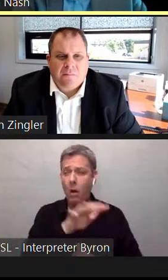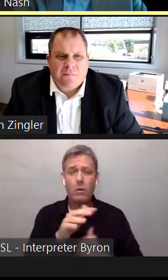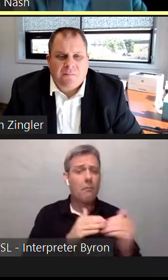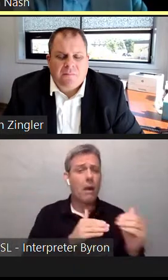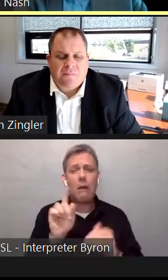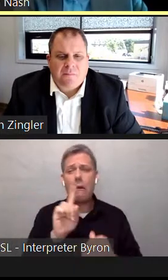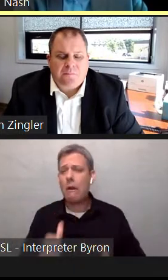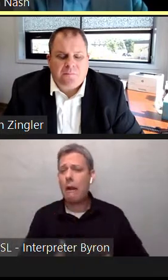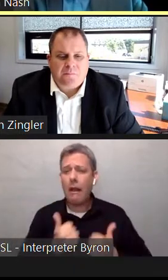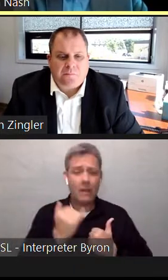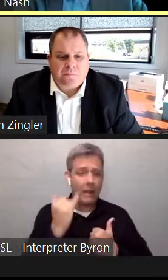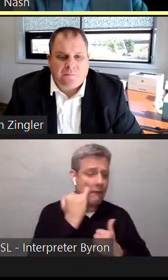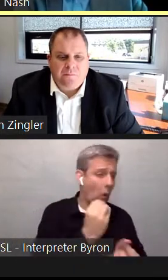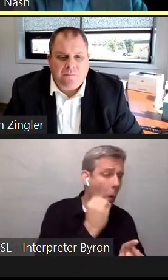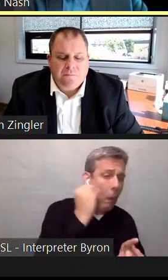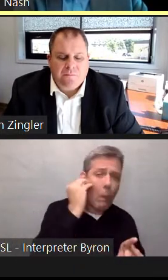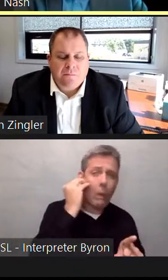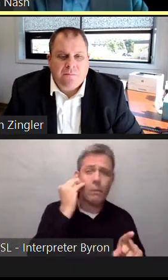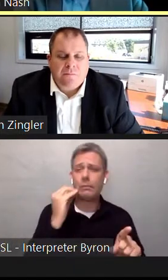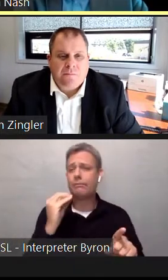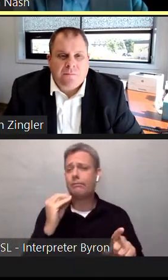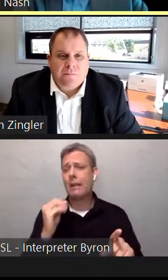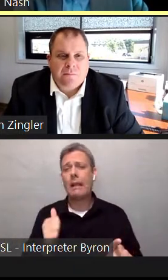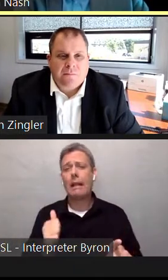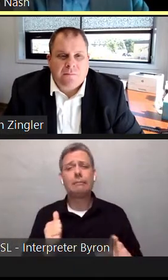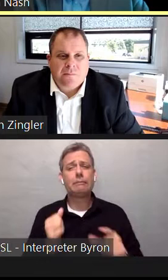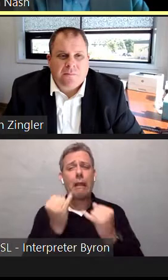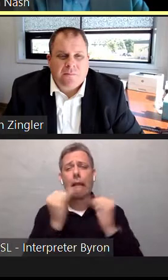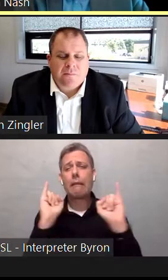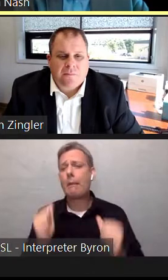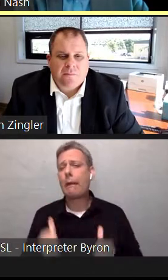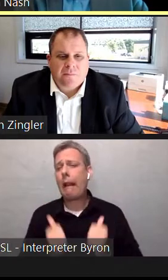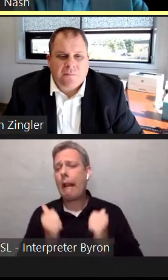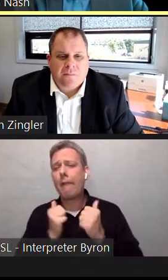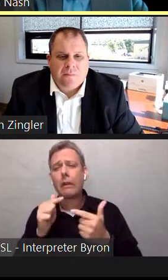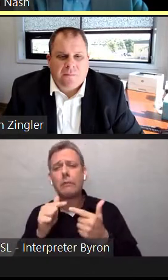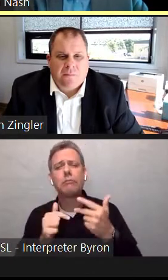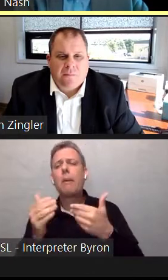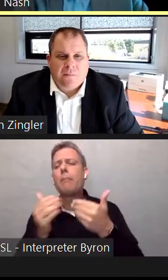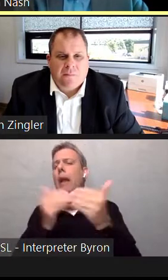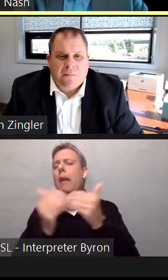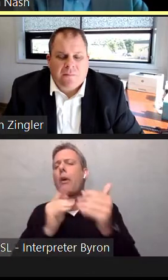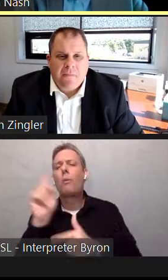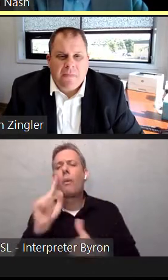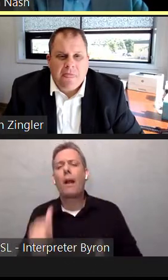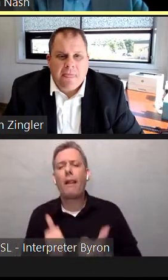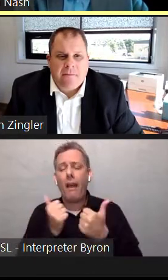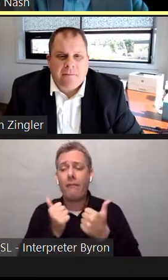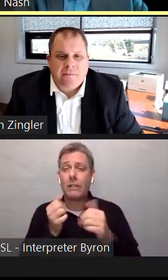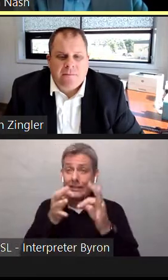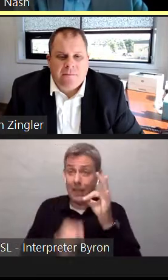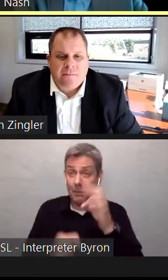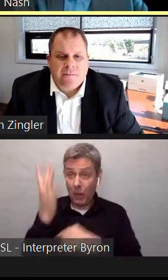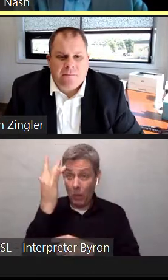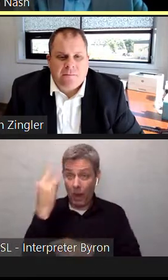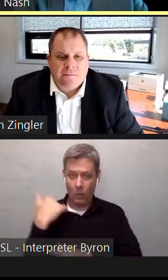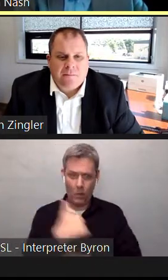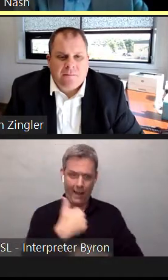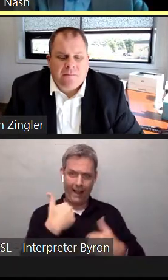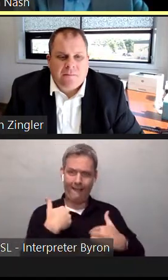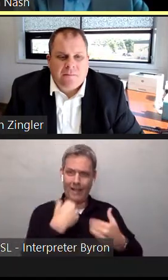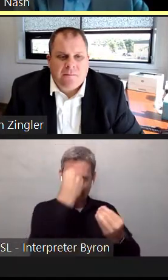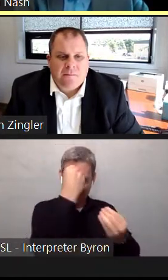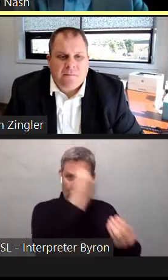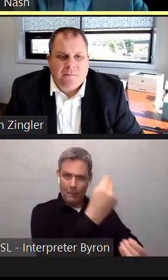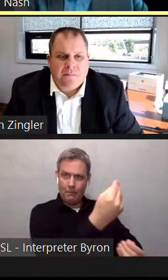home, independently, from the end of the list to the front of the list, simply because we had the data. And again, some of the data that